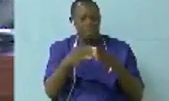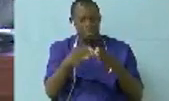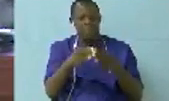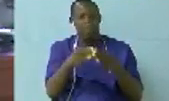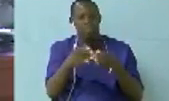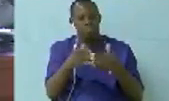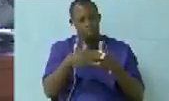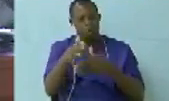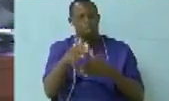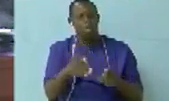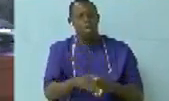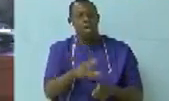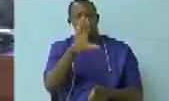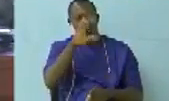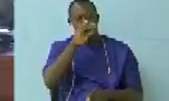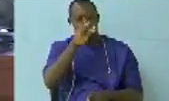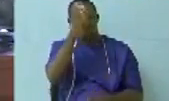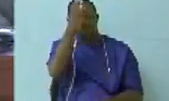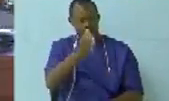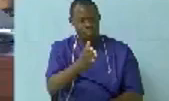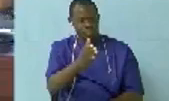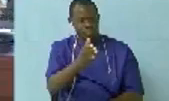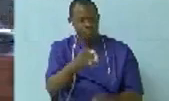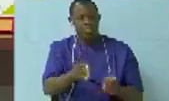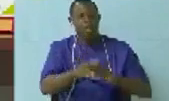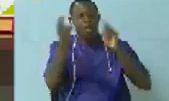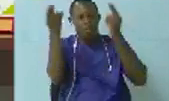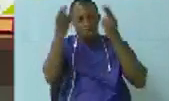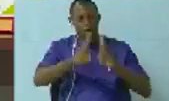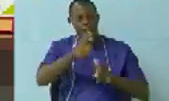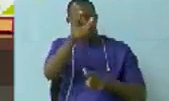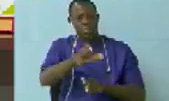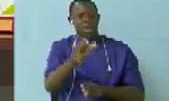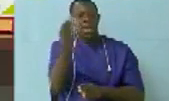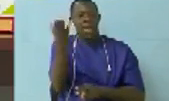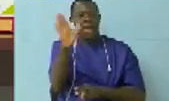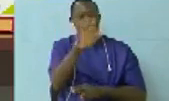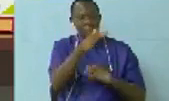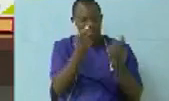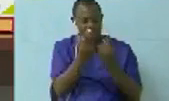Also, speak the truth. Whatever I'm saying here is